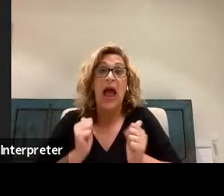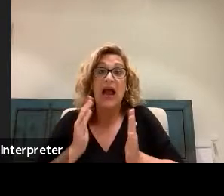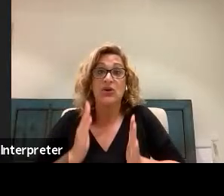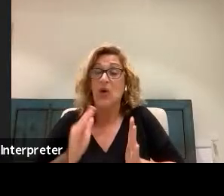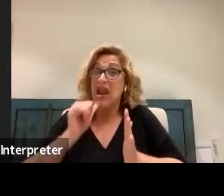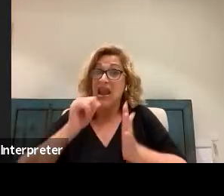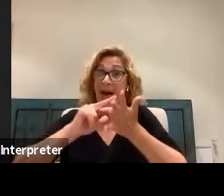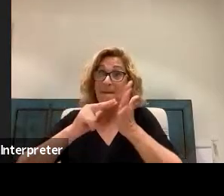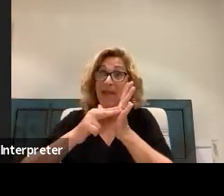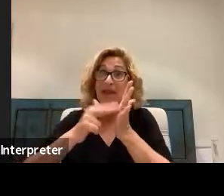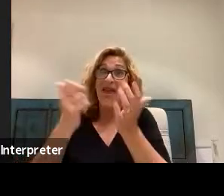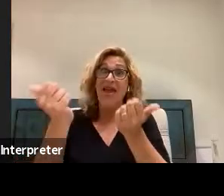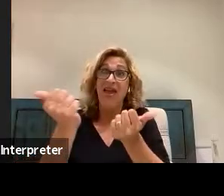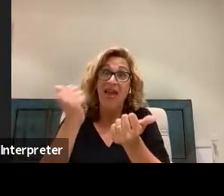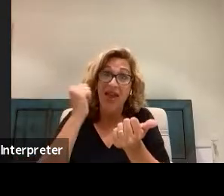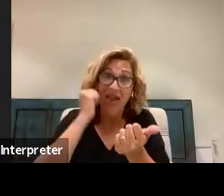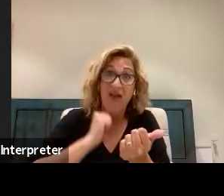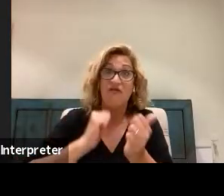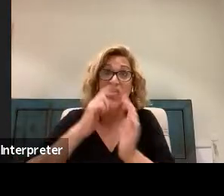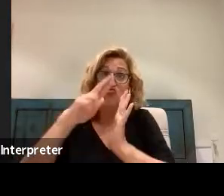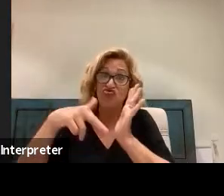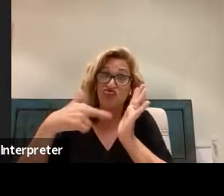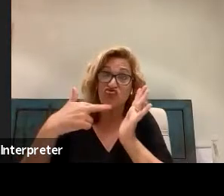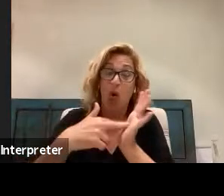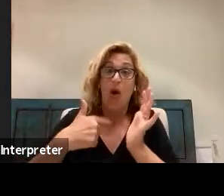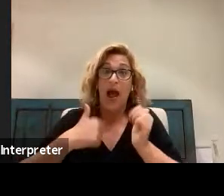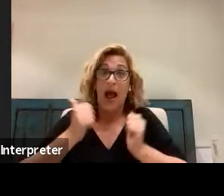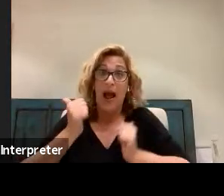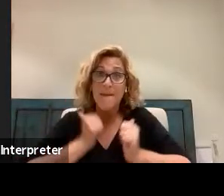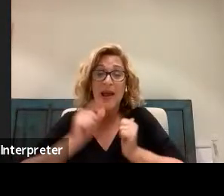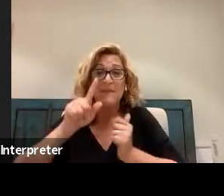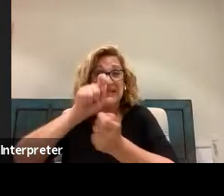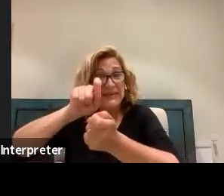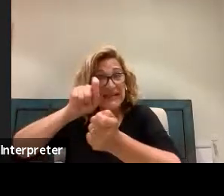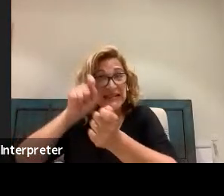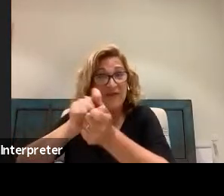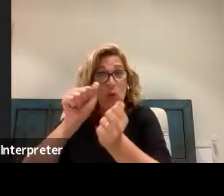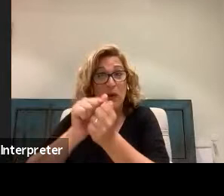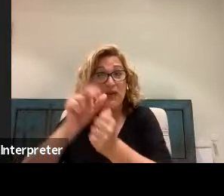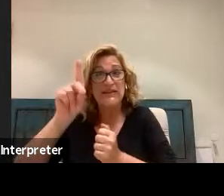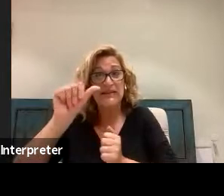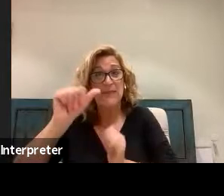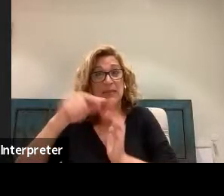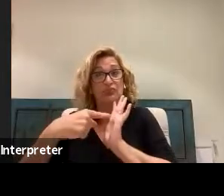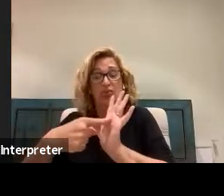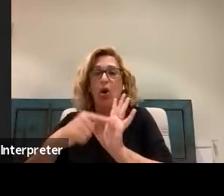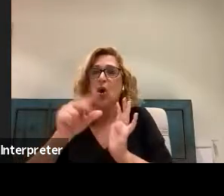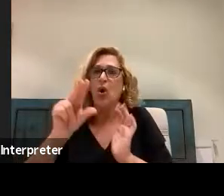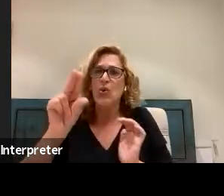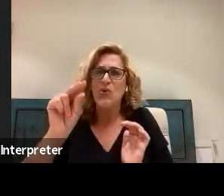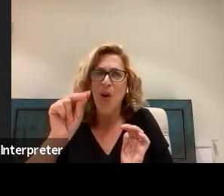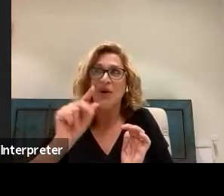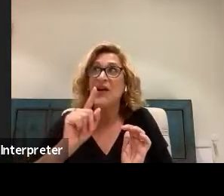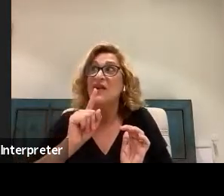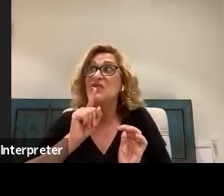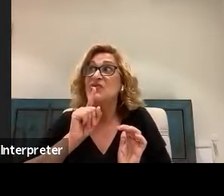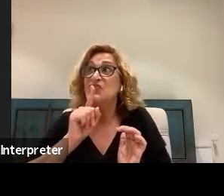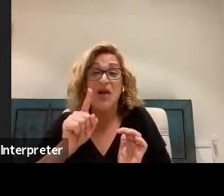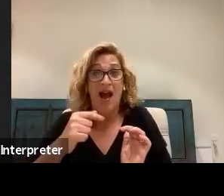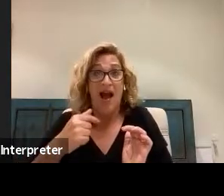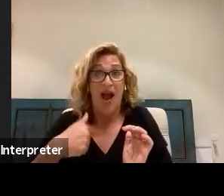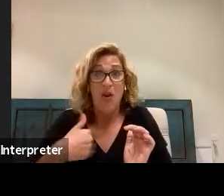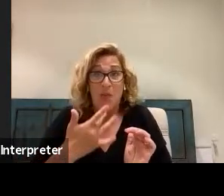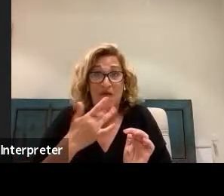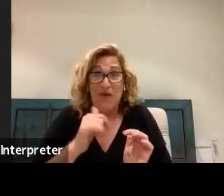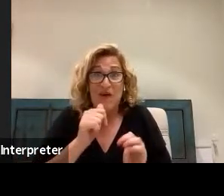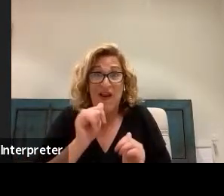that I play has to be disability specific. As a matter of fact, I don't prefer that. And that is a thing that I